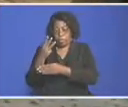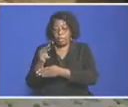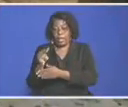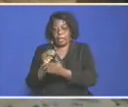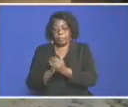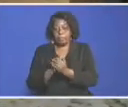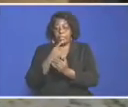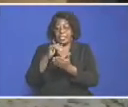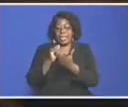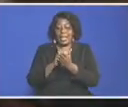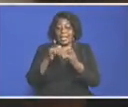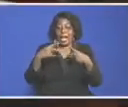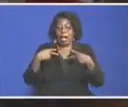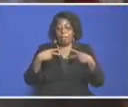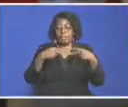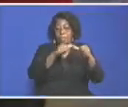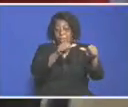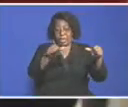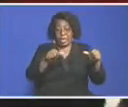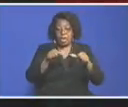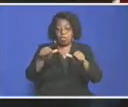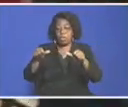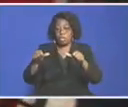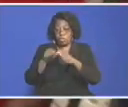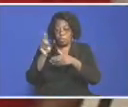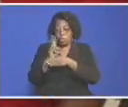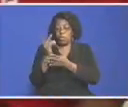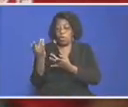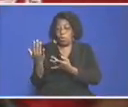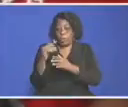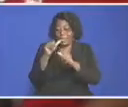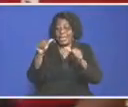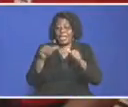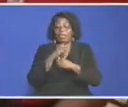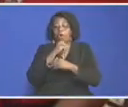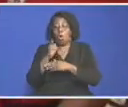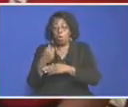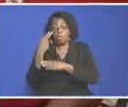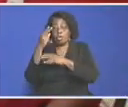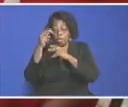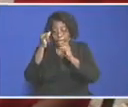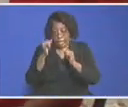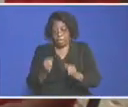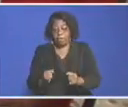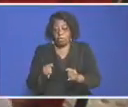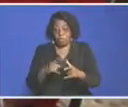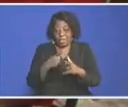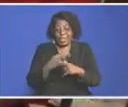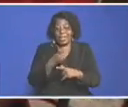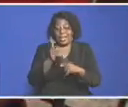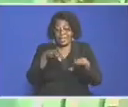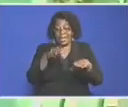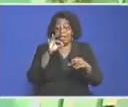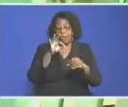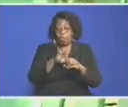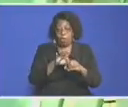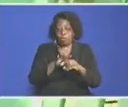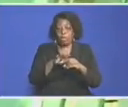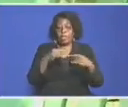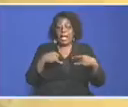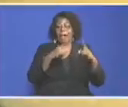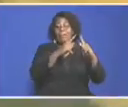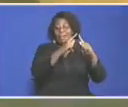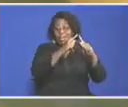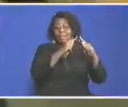Duncanson says pavilions at some polling sites will be used as waiting areas for the elderly until they can vote. In other instances, tents